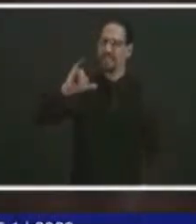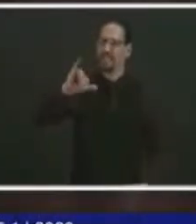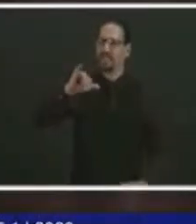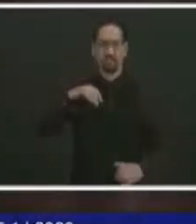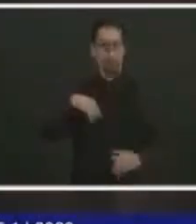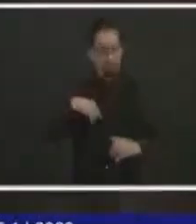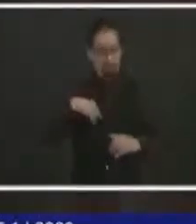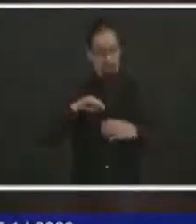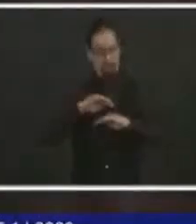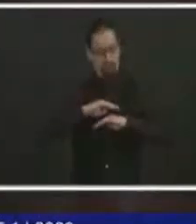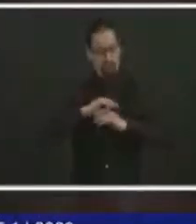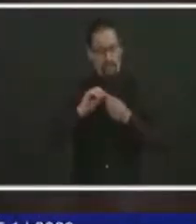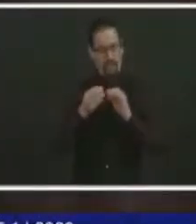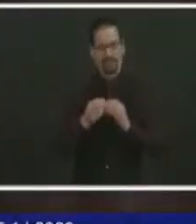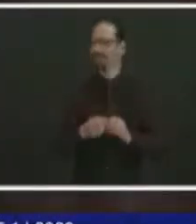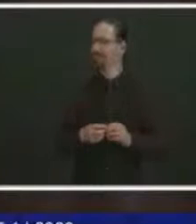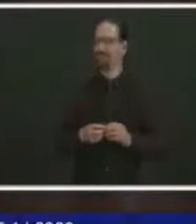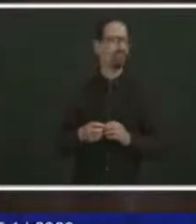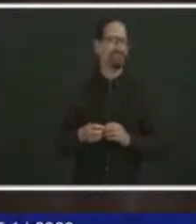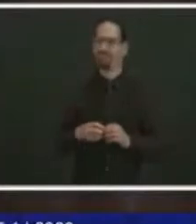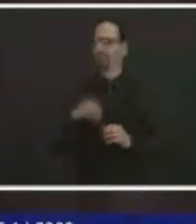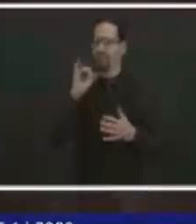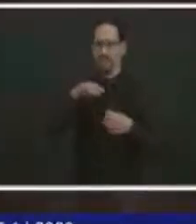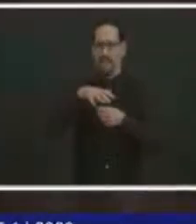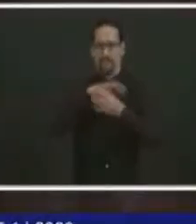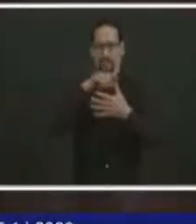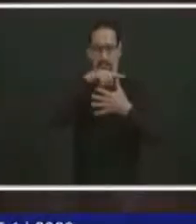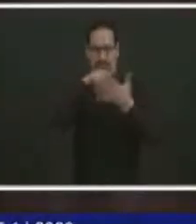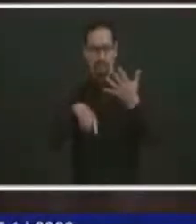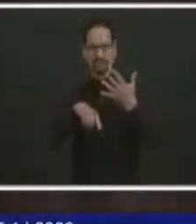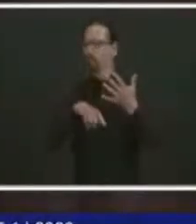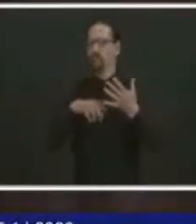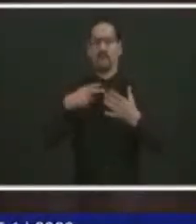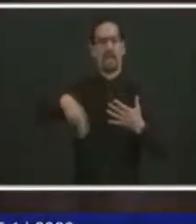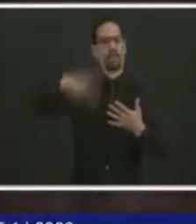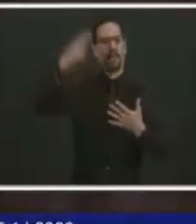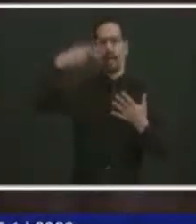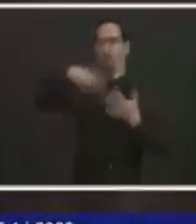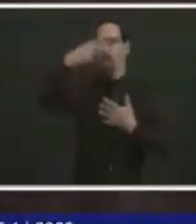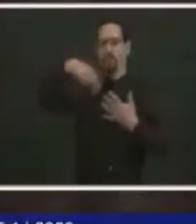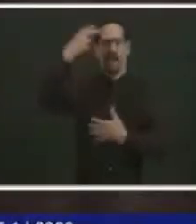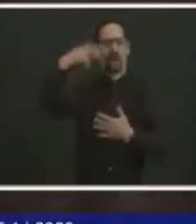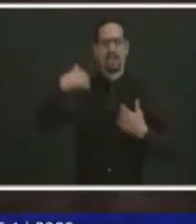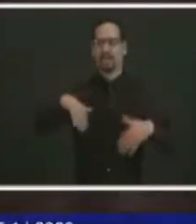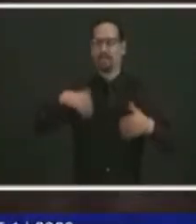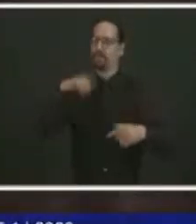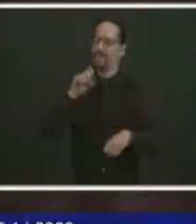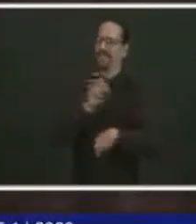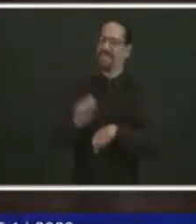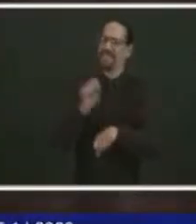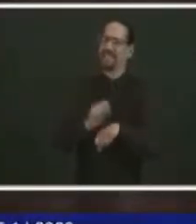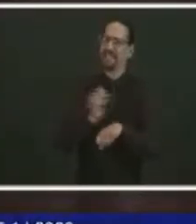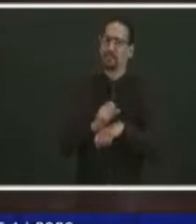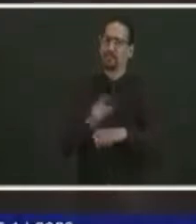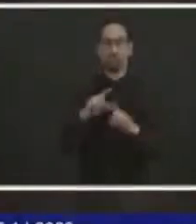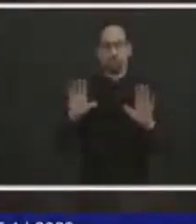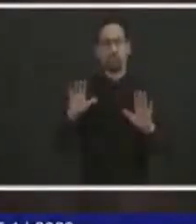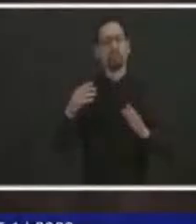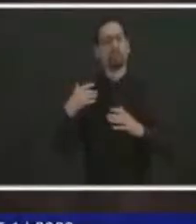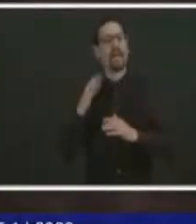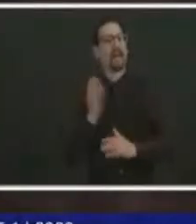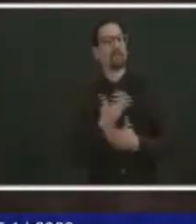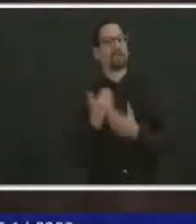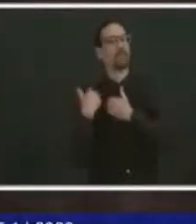they are occurring in those communities, it's something that we all as Rhode Islanders have a responsibility to